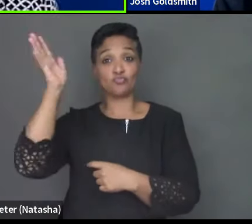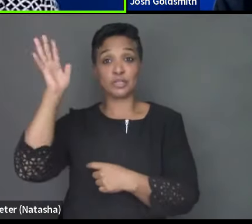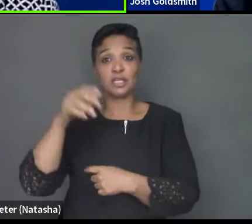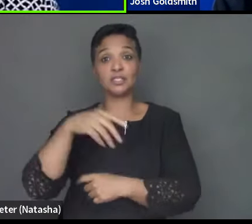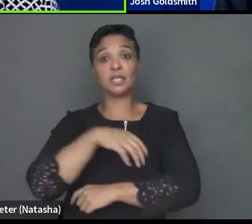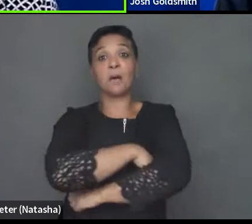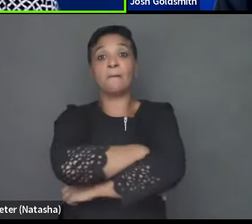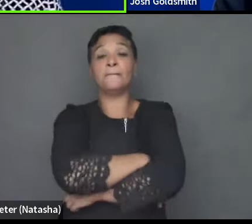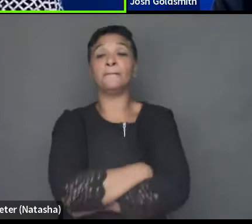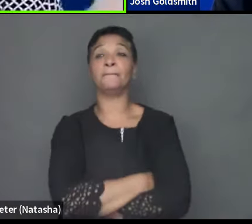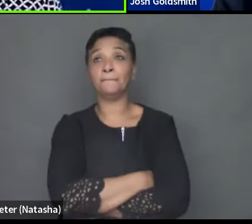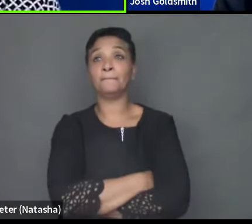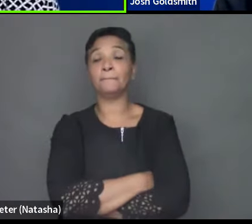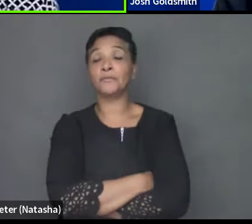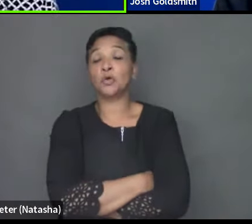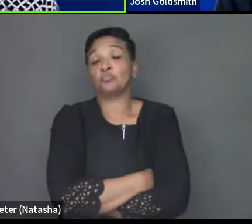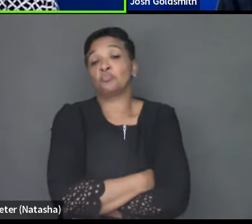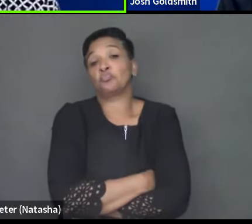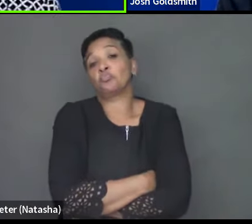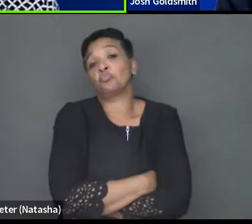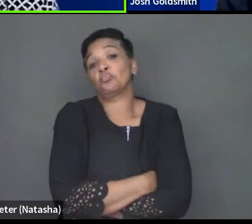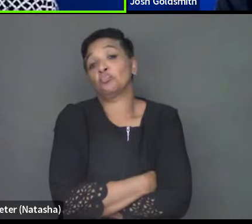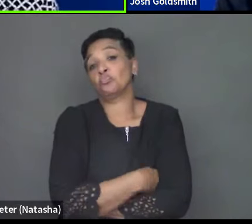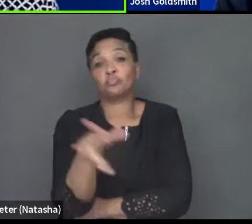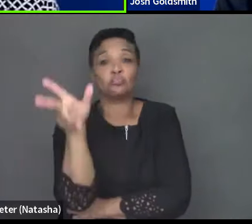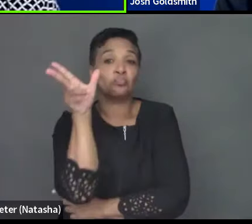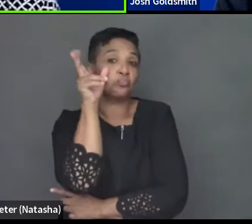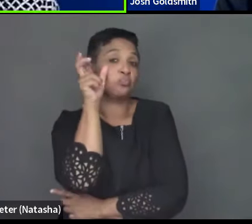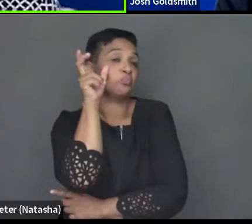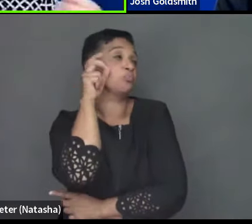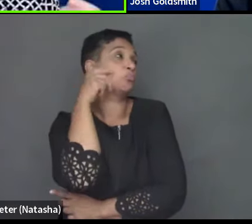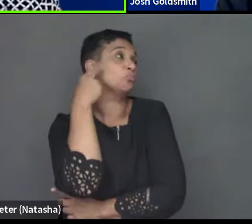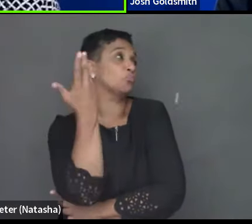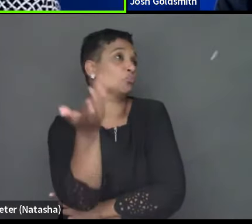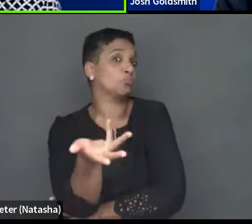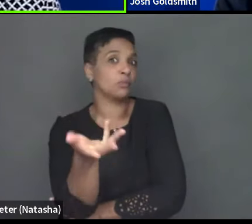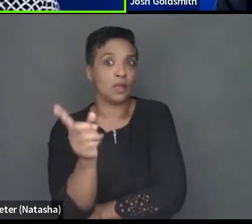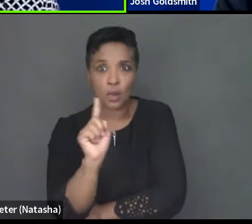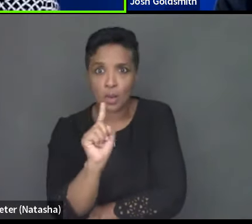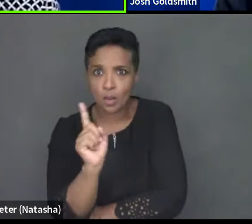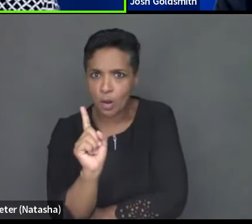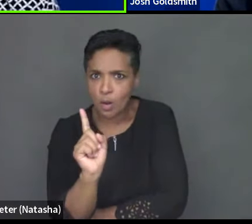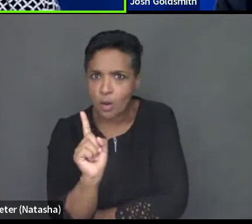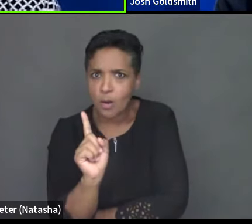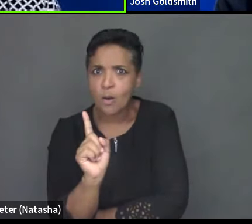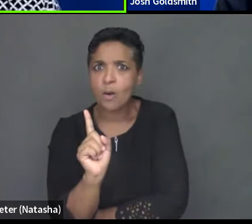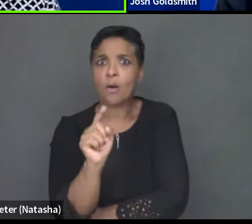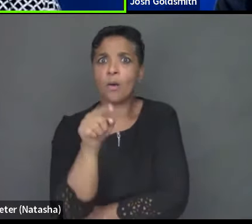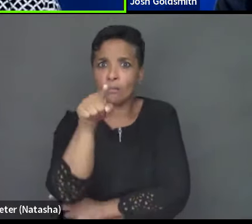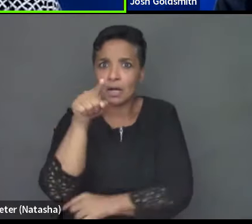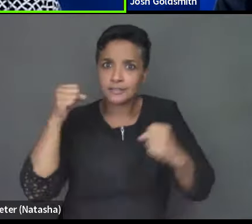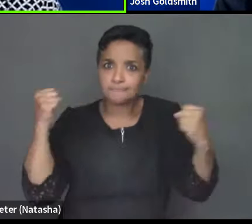be sitting there and say, well, I'm just listening to this and that's it. No, there's something that you need to do,